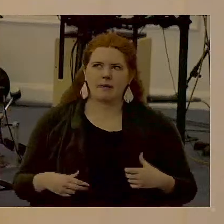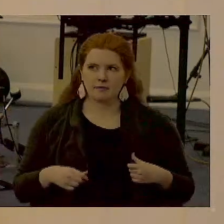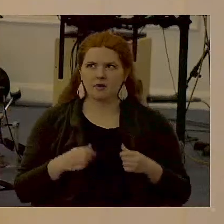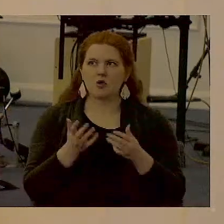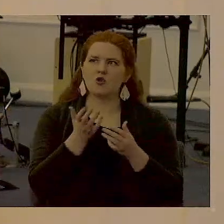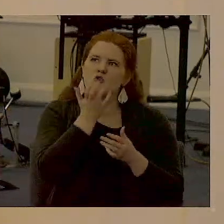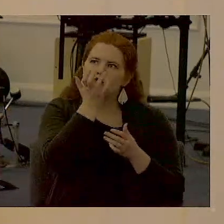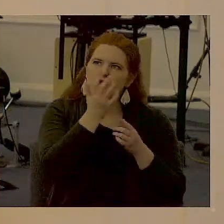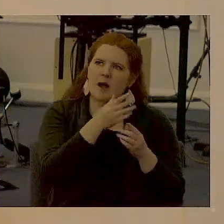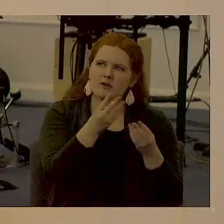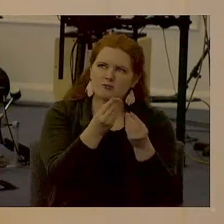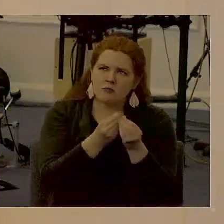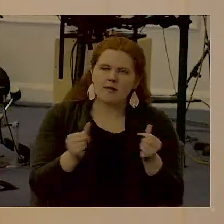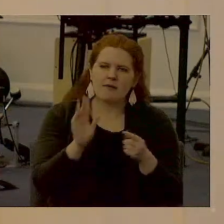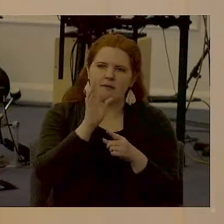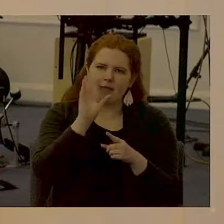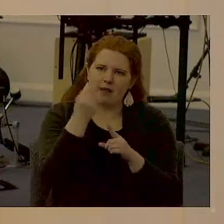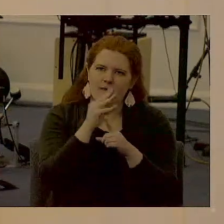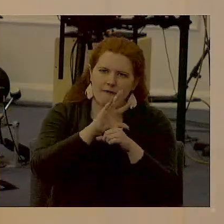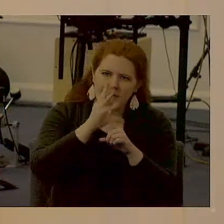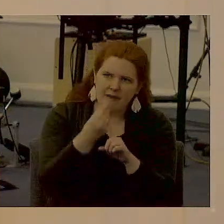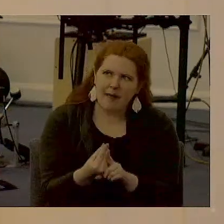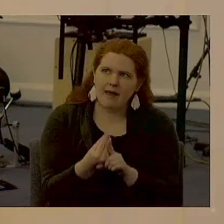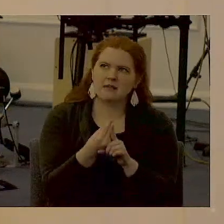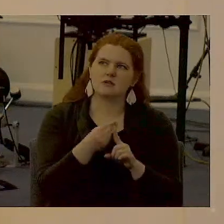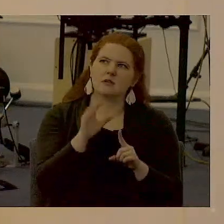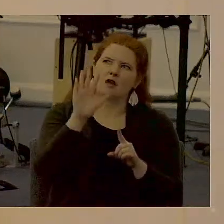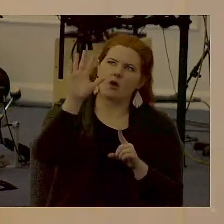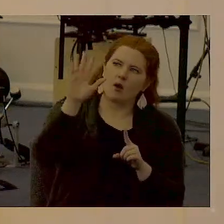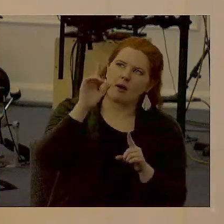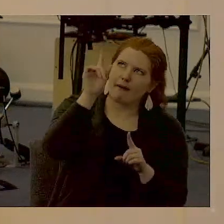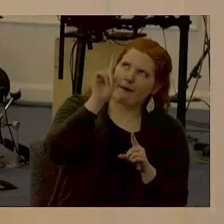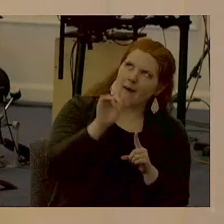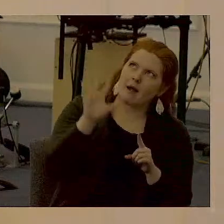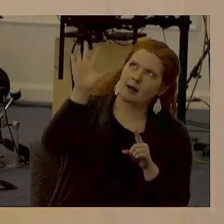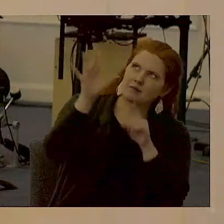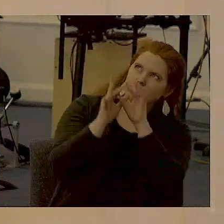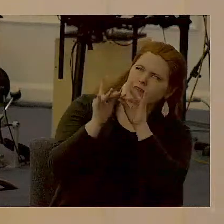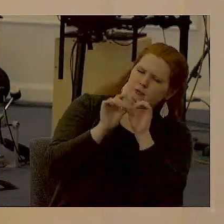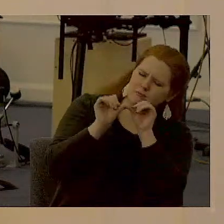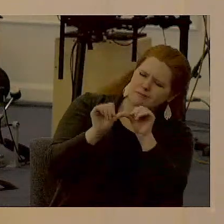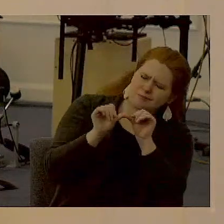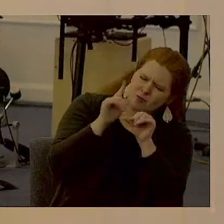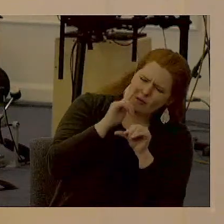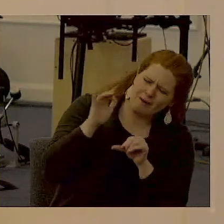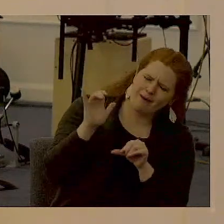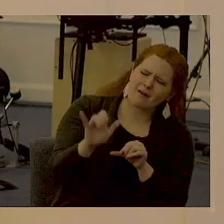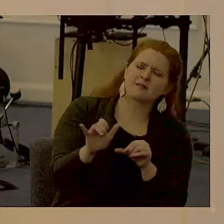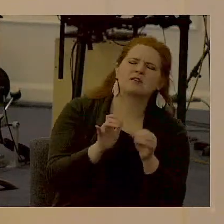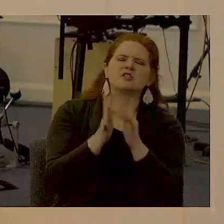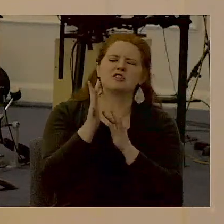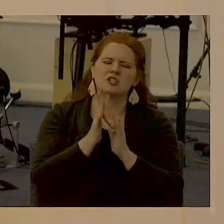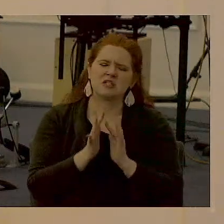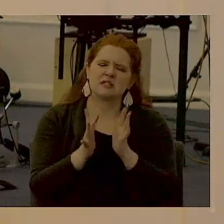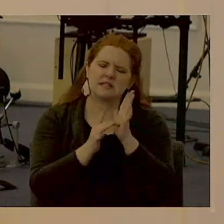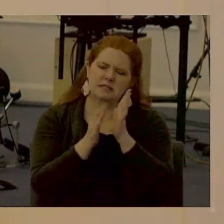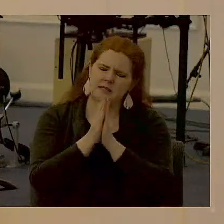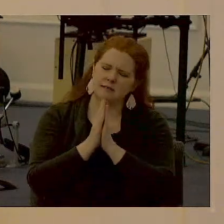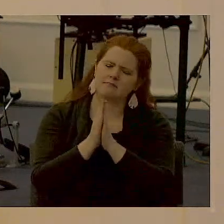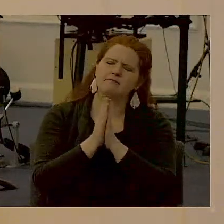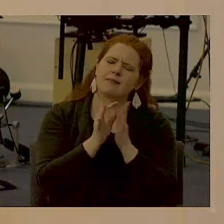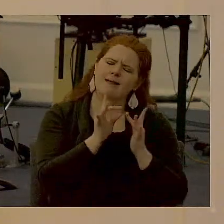grass withers and the flower fades, but the word of our God endures forever. Let's pray together. Jesus, would you guide us and would